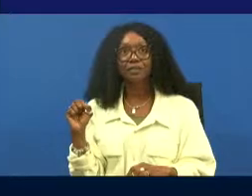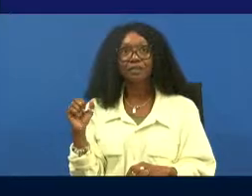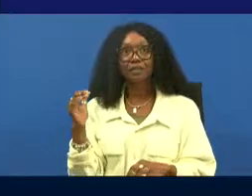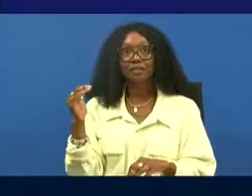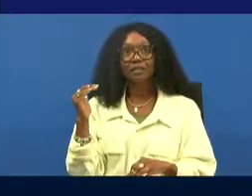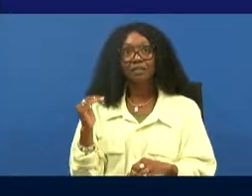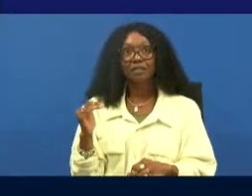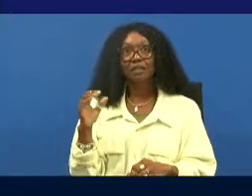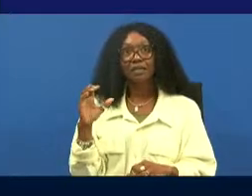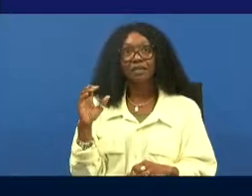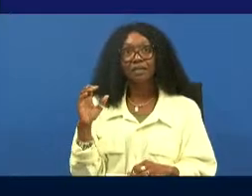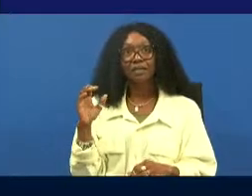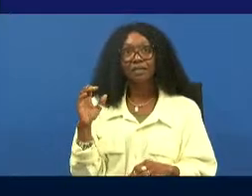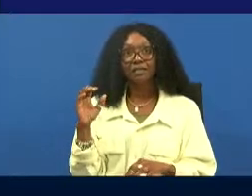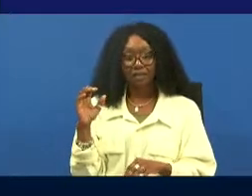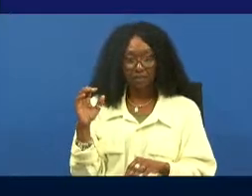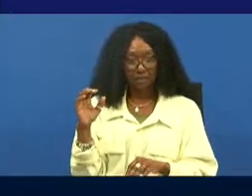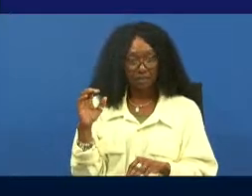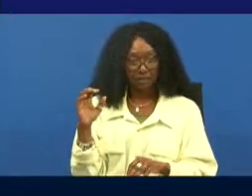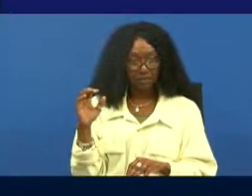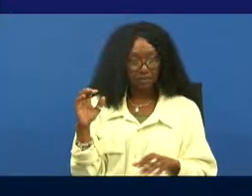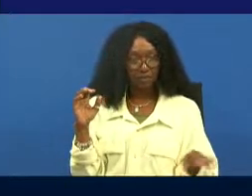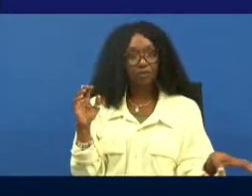Tanya Bayham,